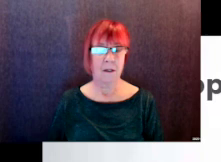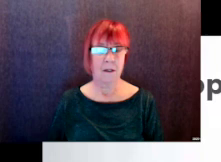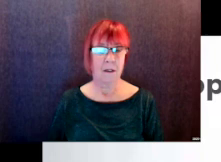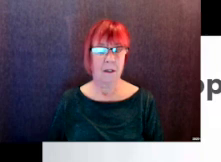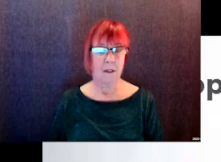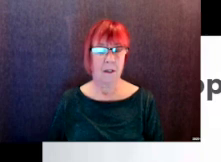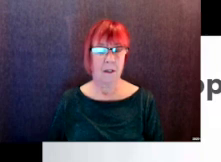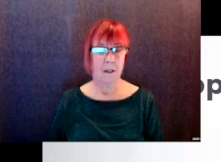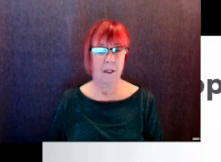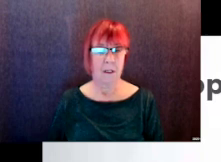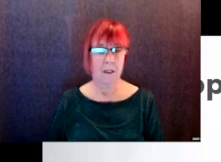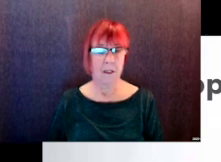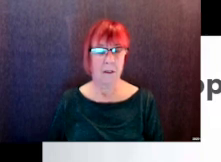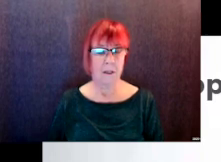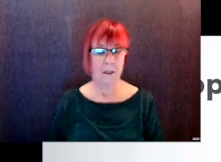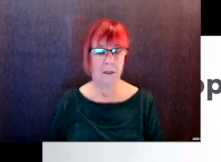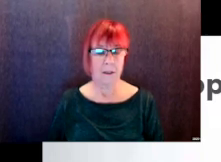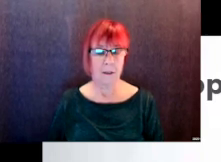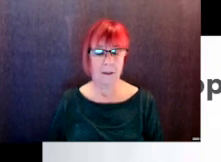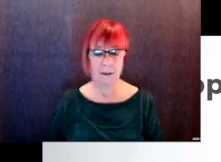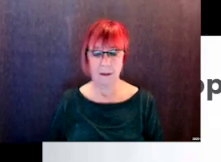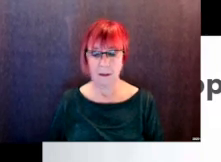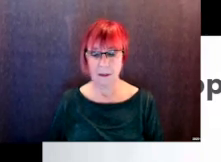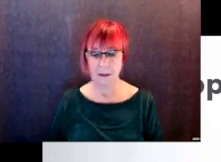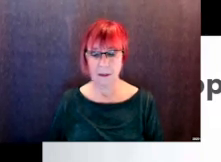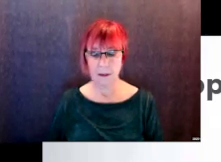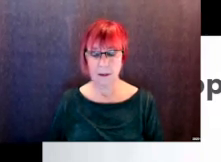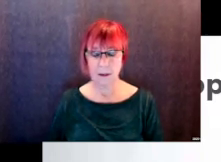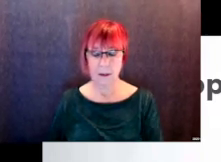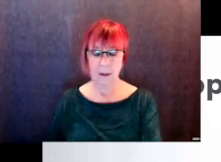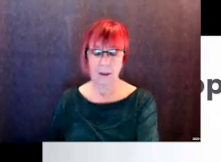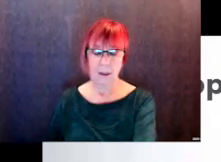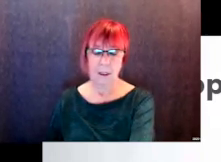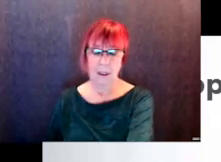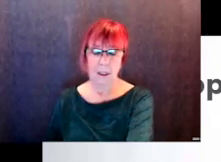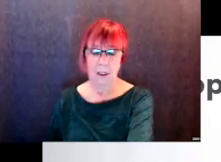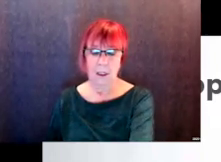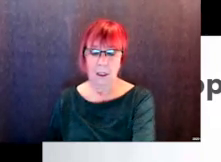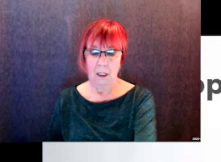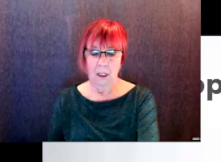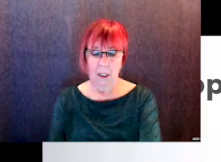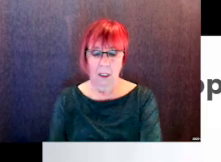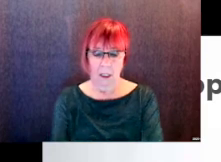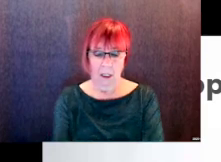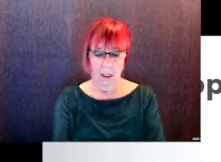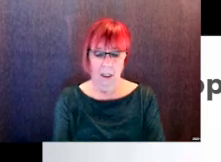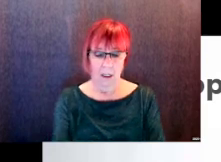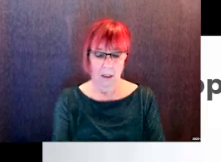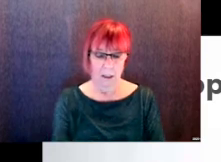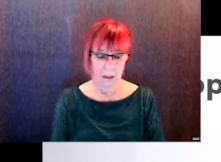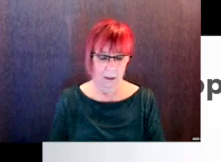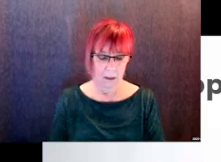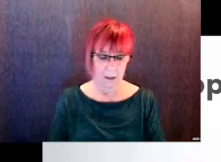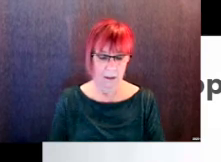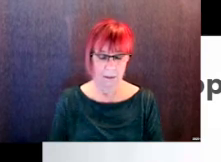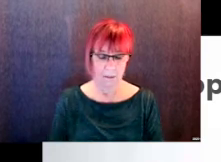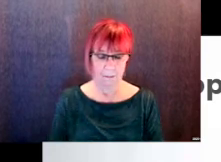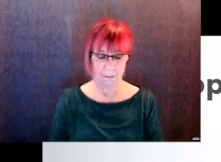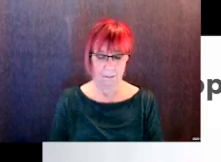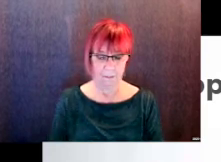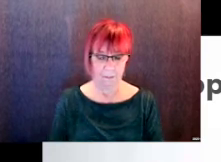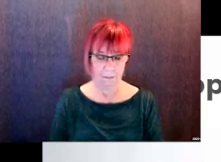1. And so I can end the poll and I'll share the